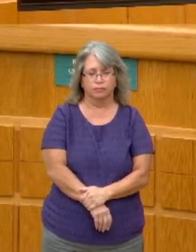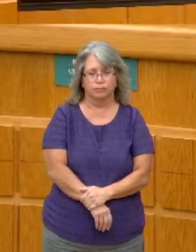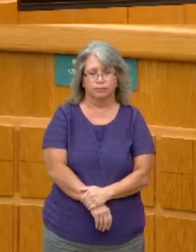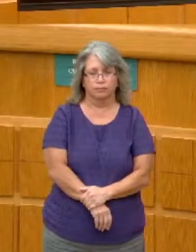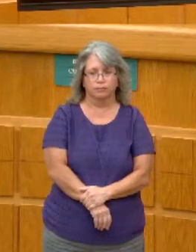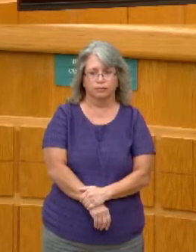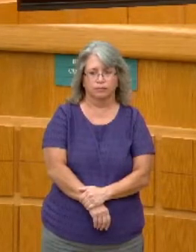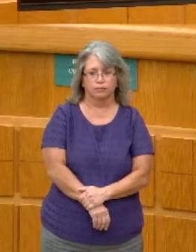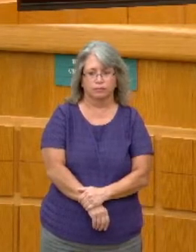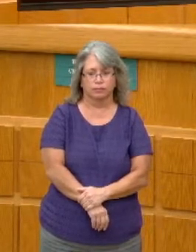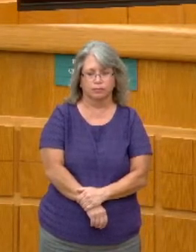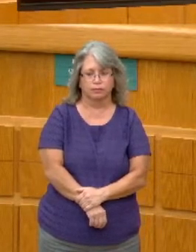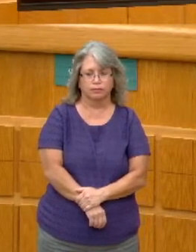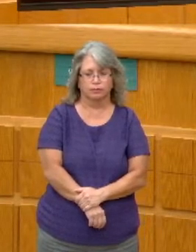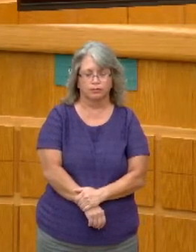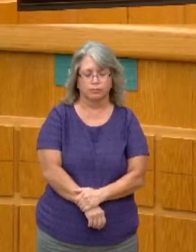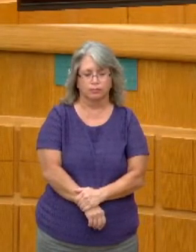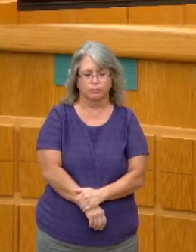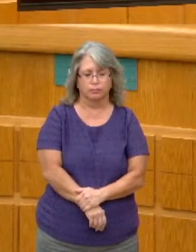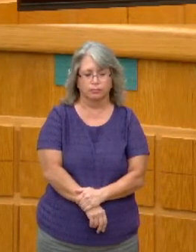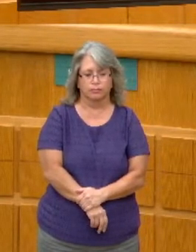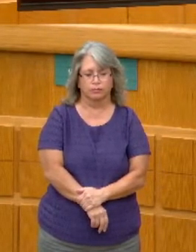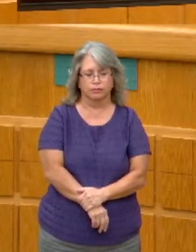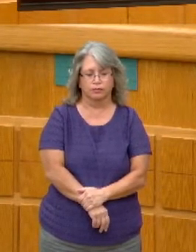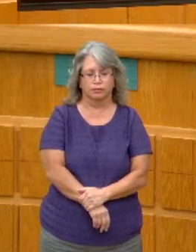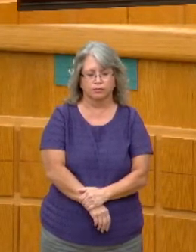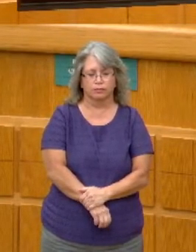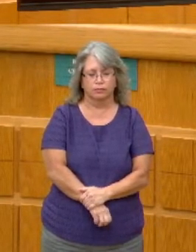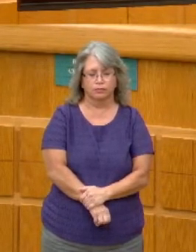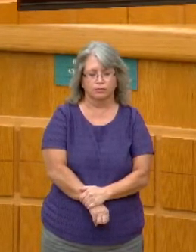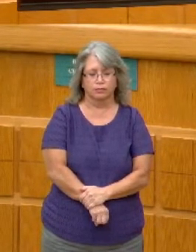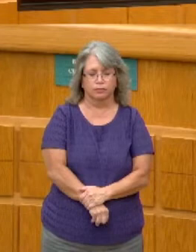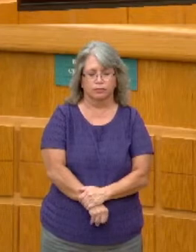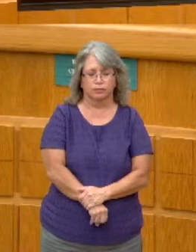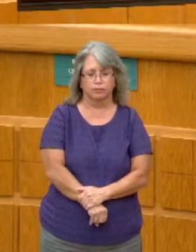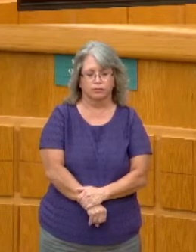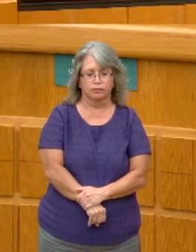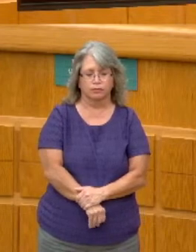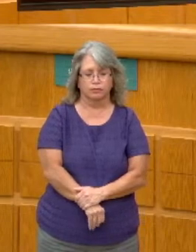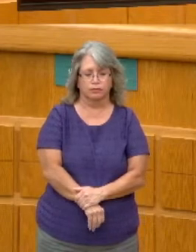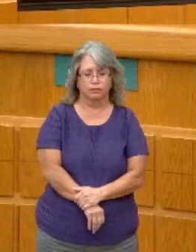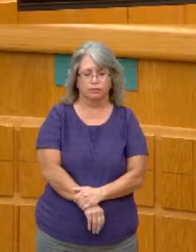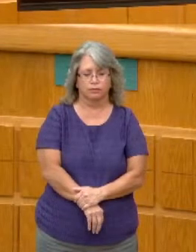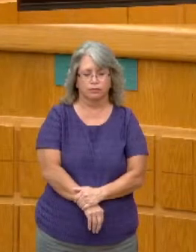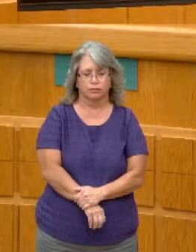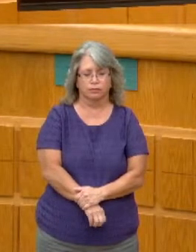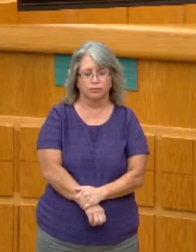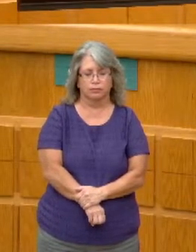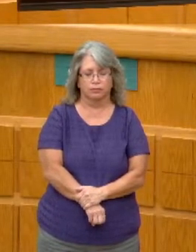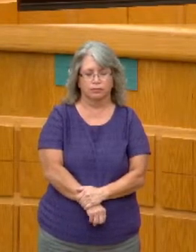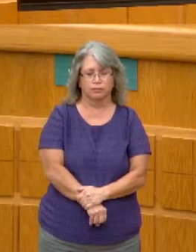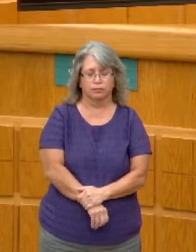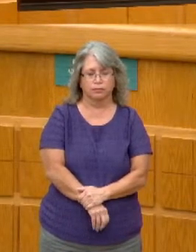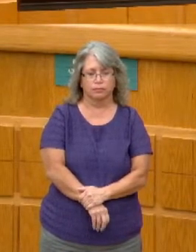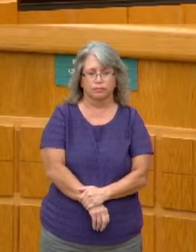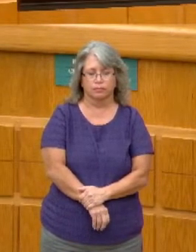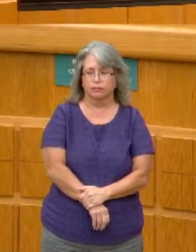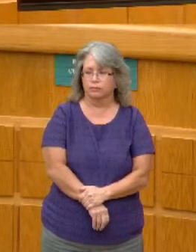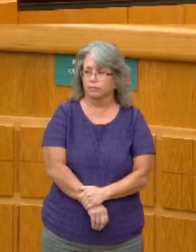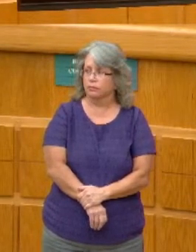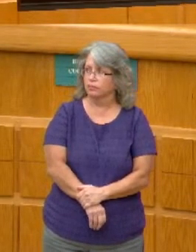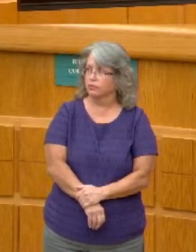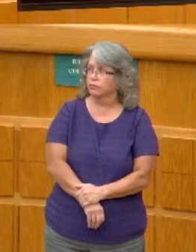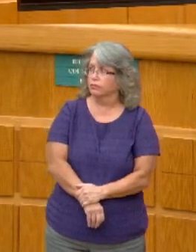síntomas del virus. Para más información, puede comunicarse al número 561-1101.